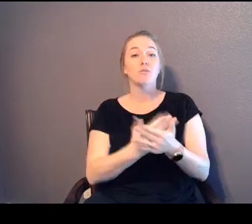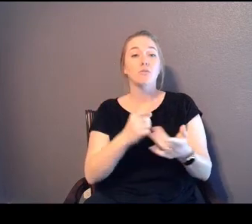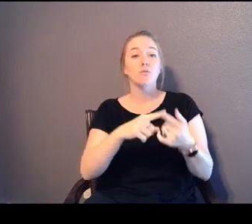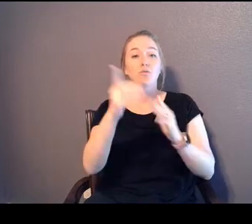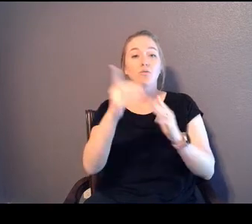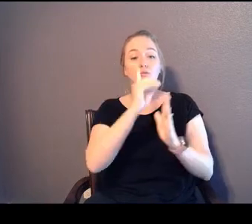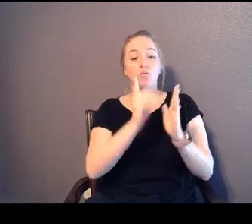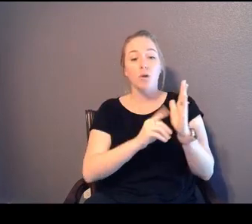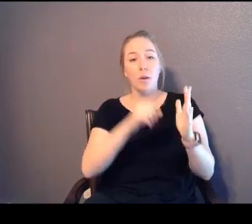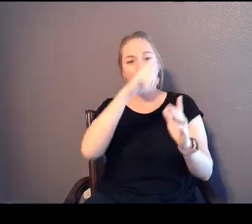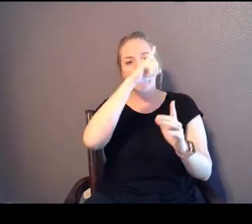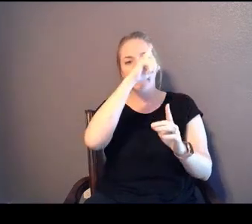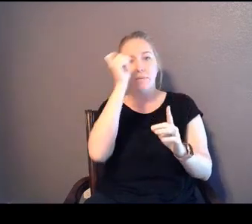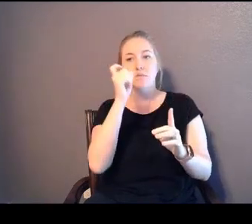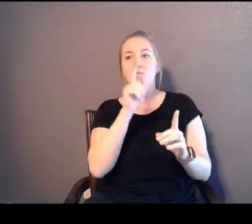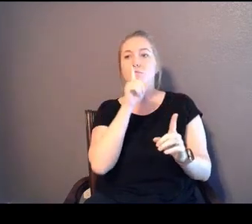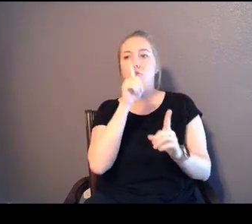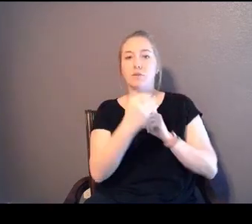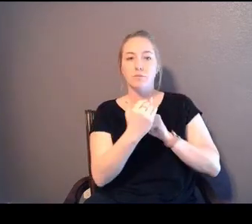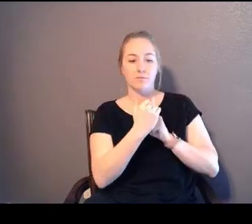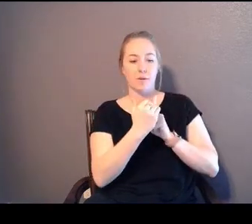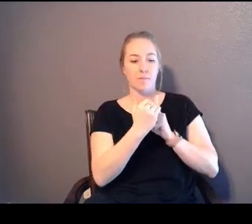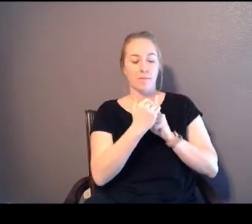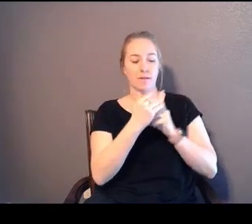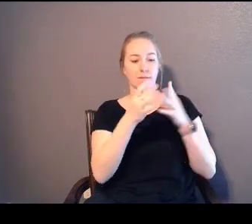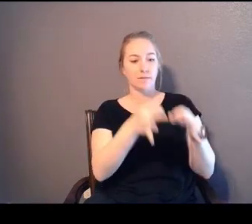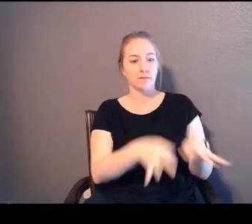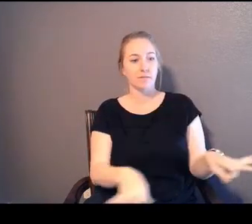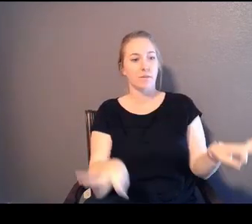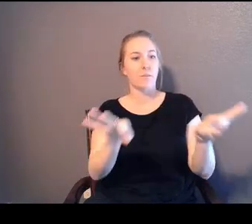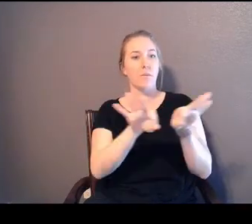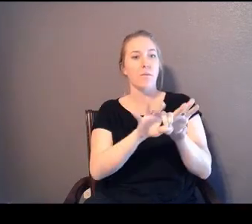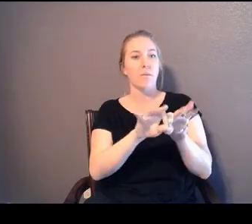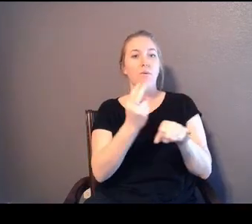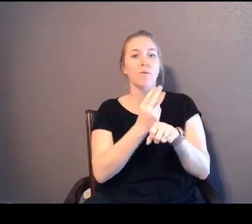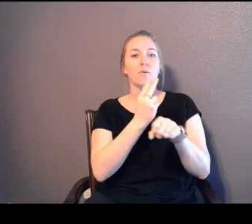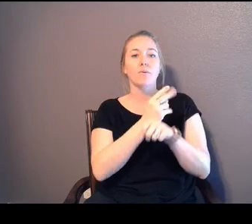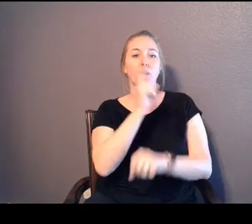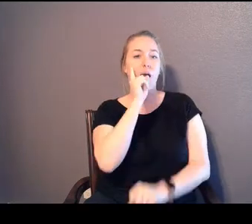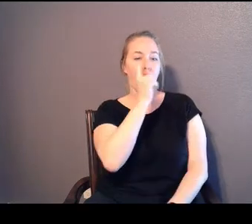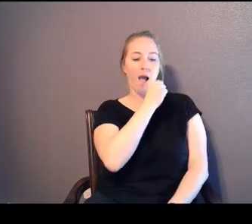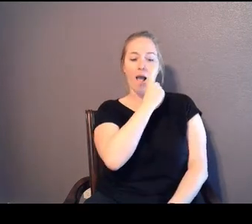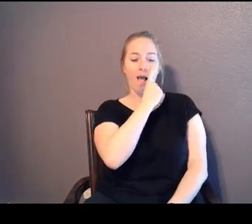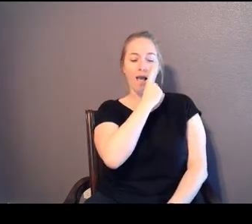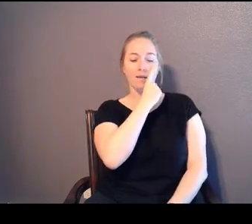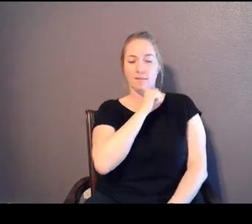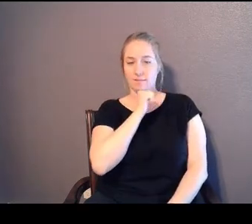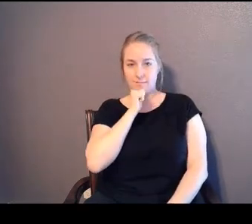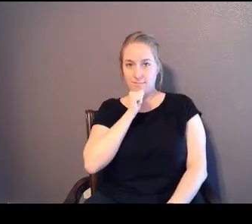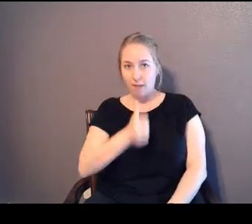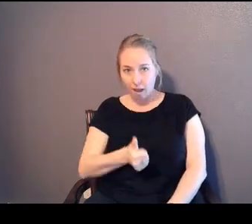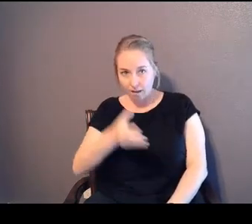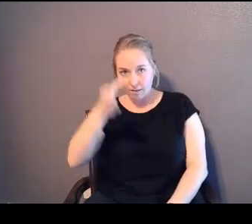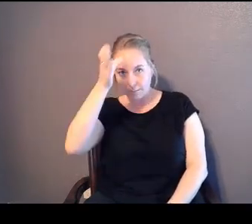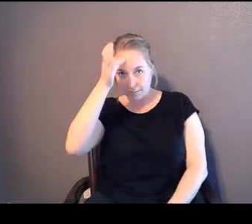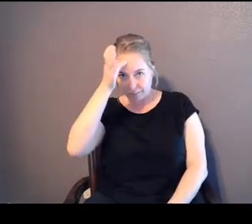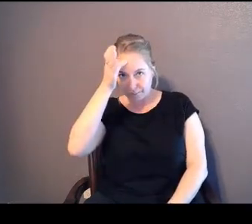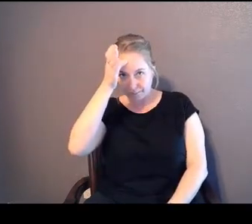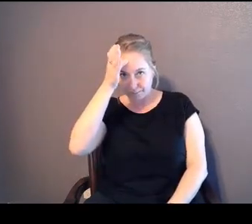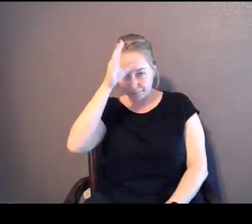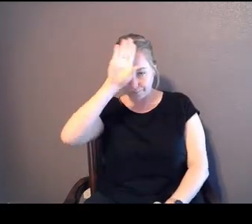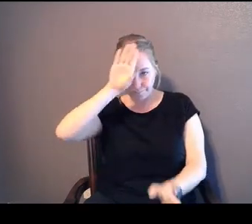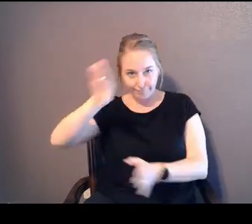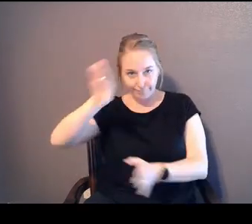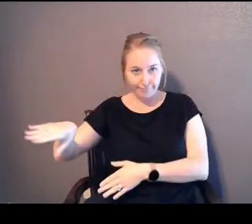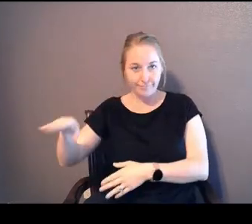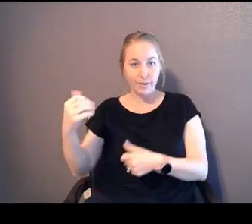us how important it is to use our eyes and not our brain for this drawing. So I think I'm going to hold my